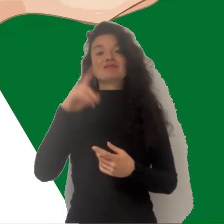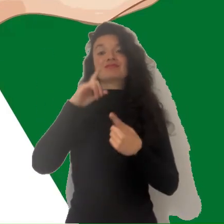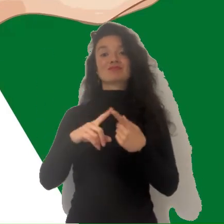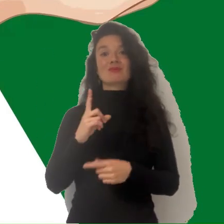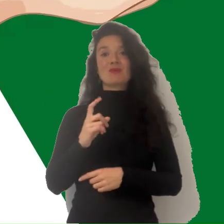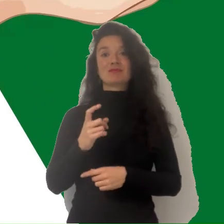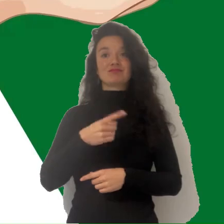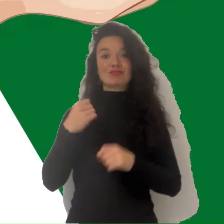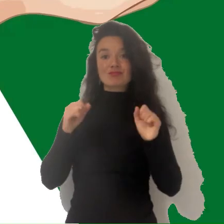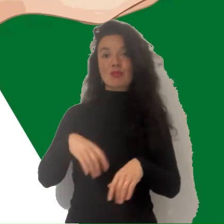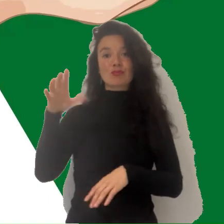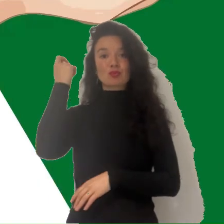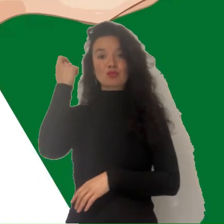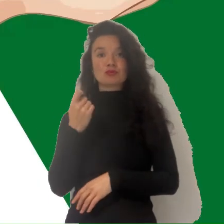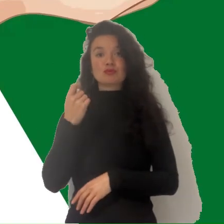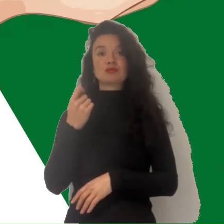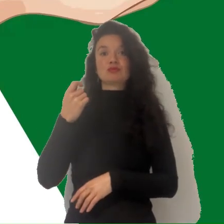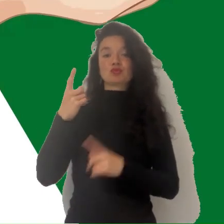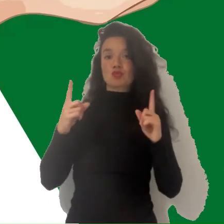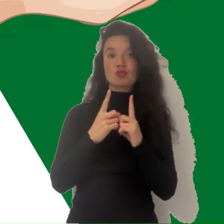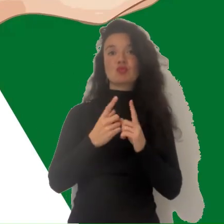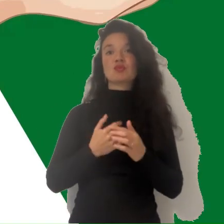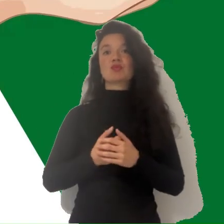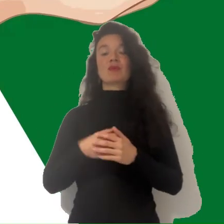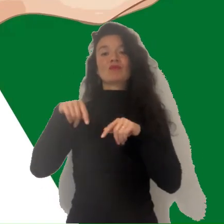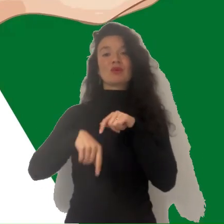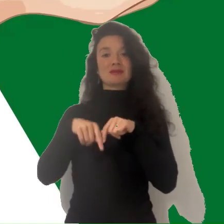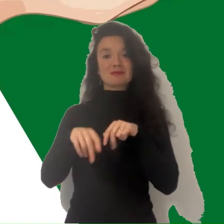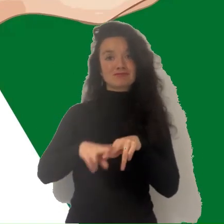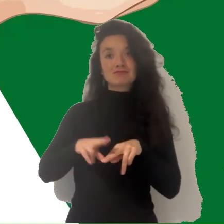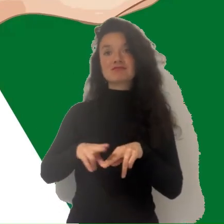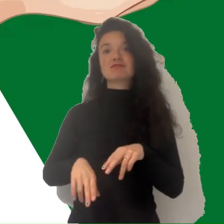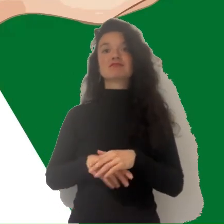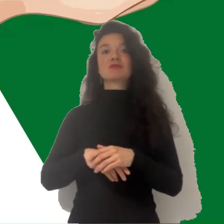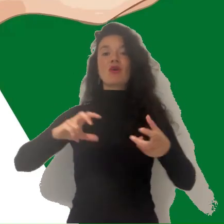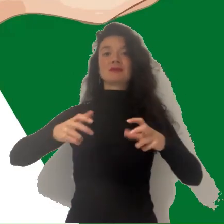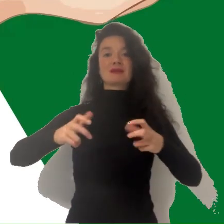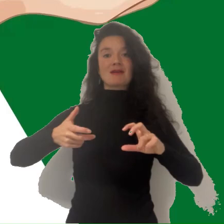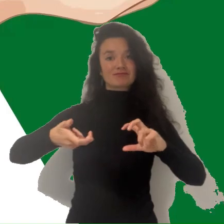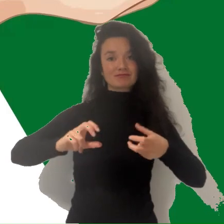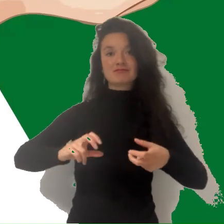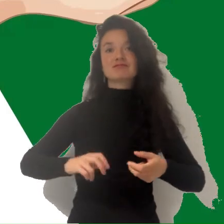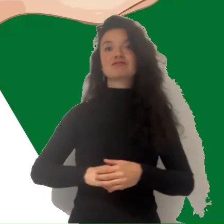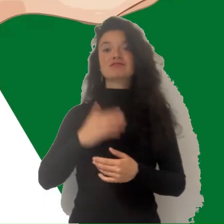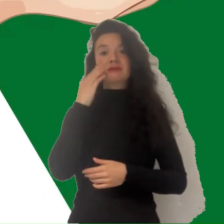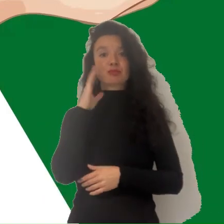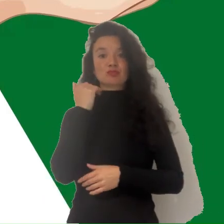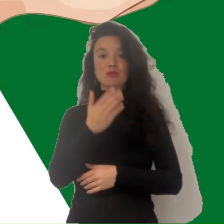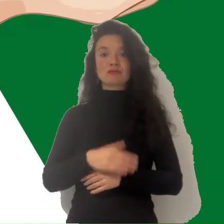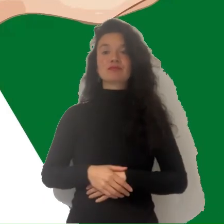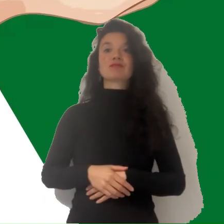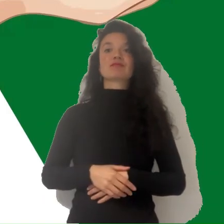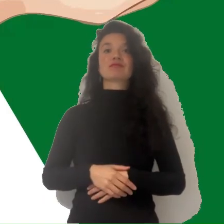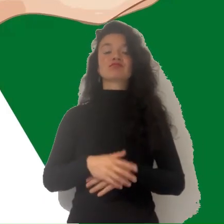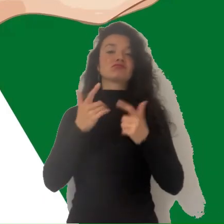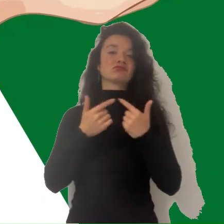recycle. About food and shopping, we can buy local and seasonal food rather than importing food from